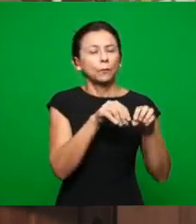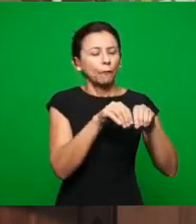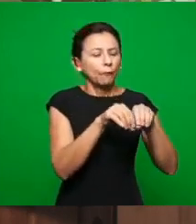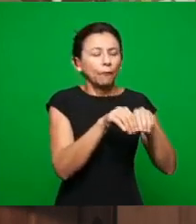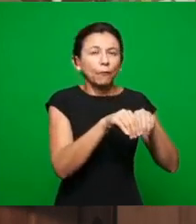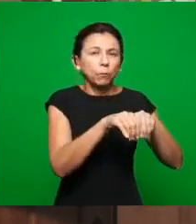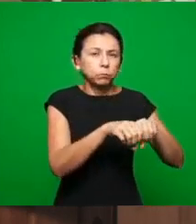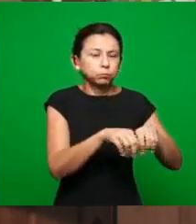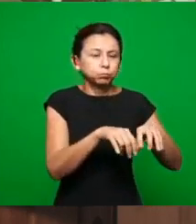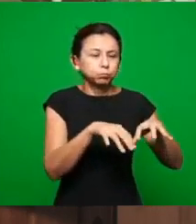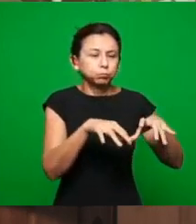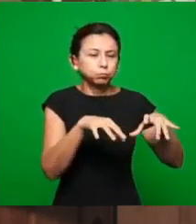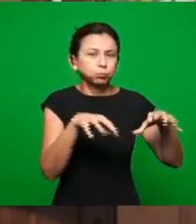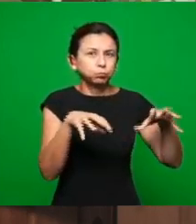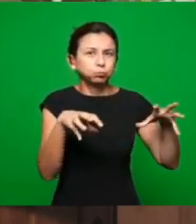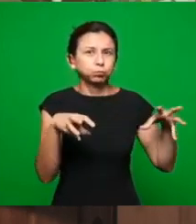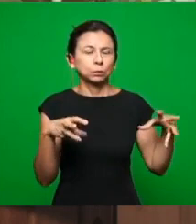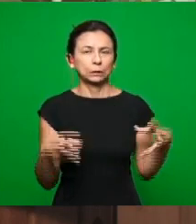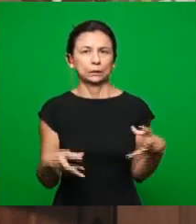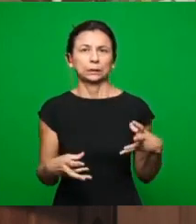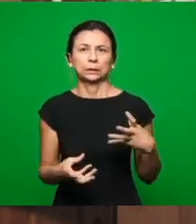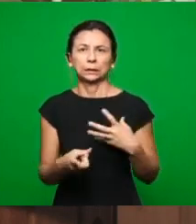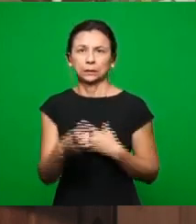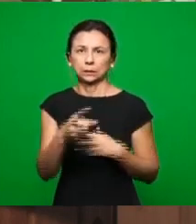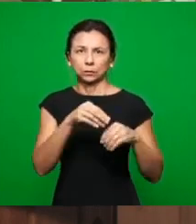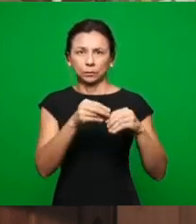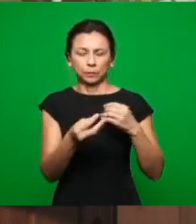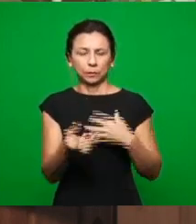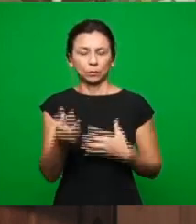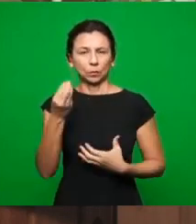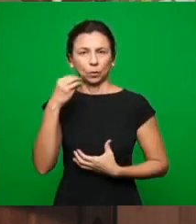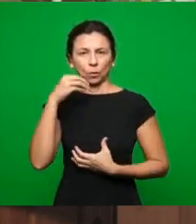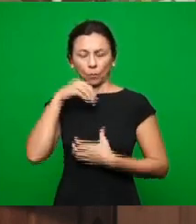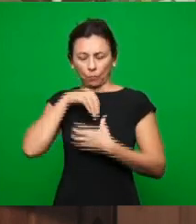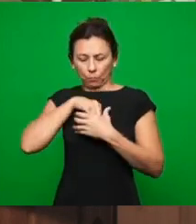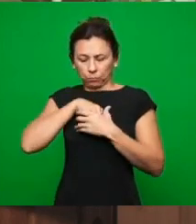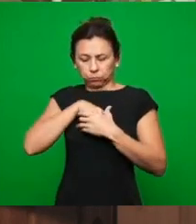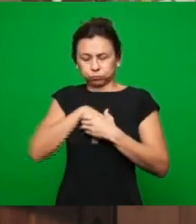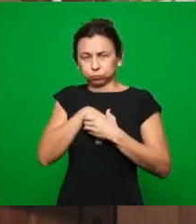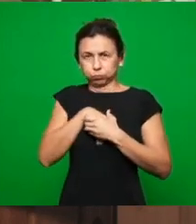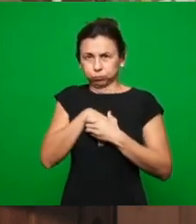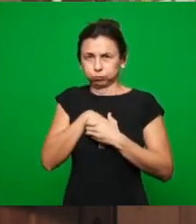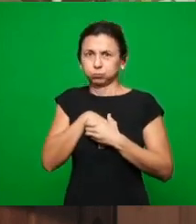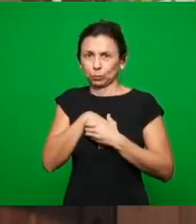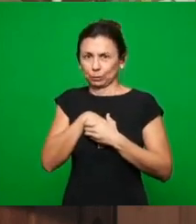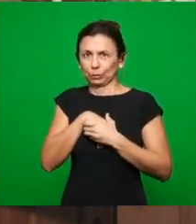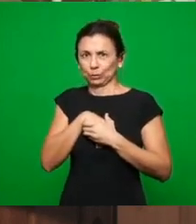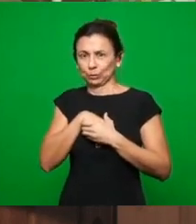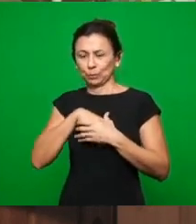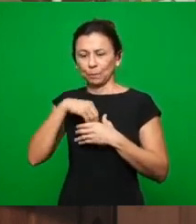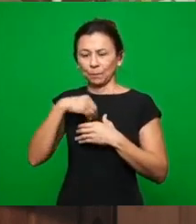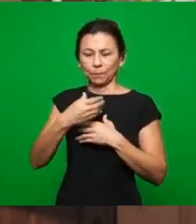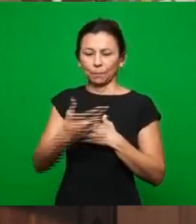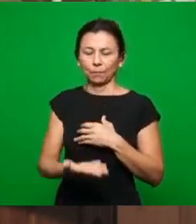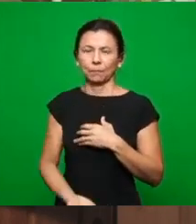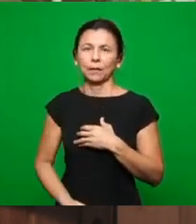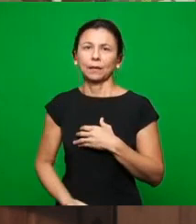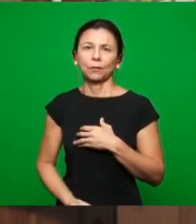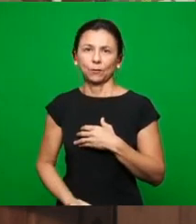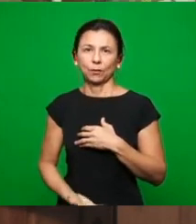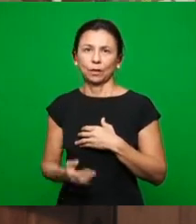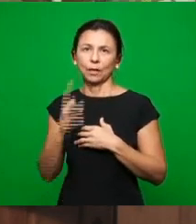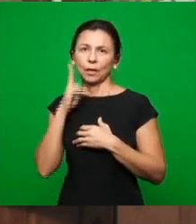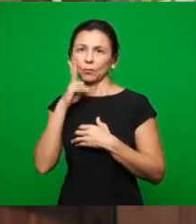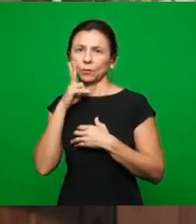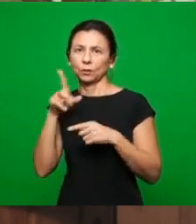But there is a leaven that is inside, which is a brand new. It's the most that comes from inside out.